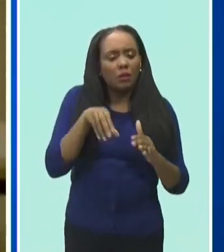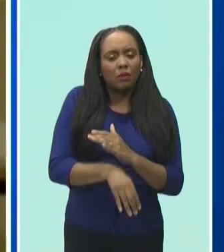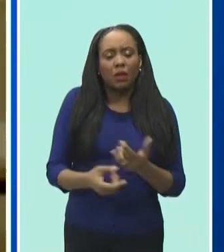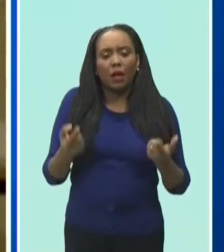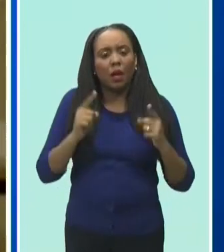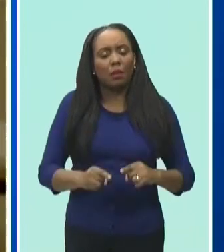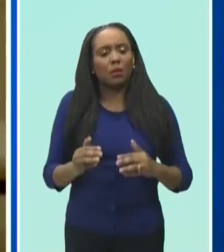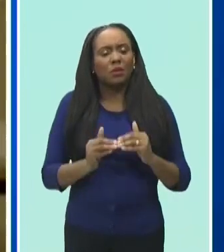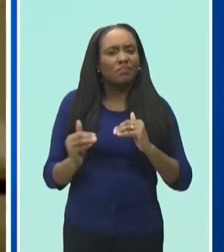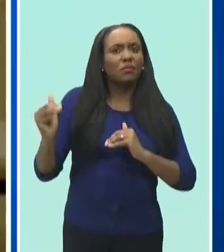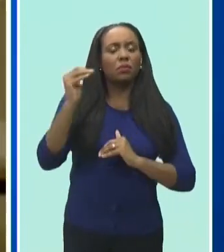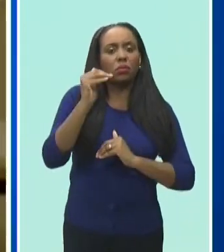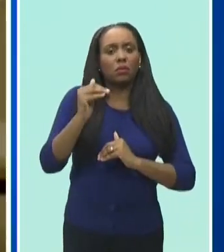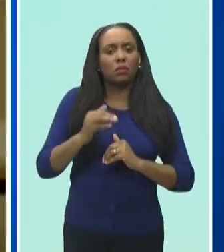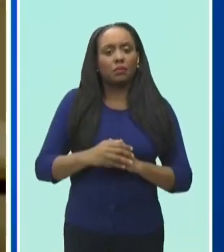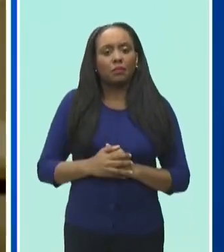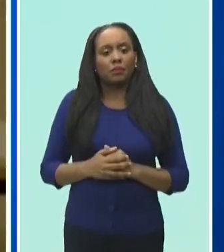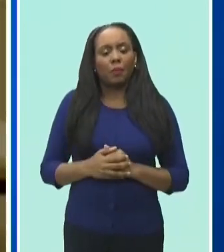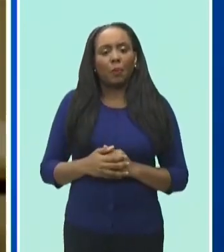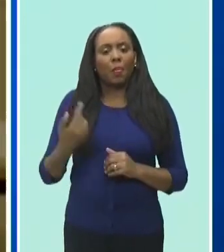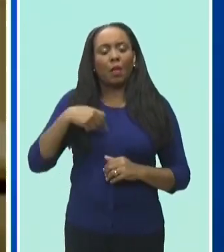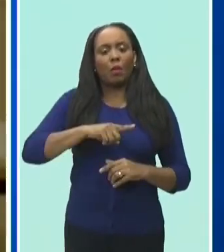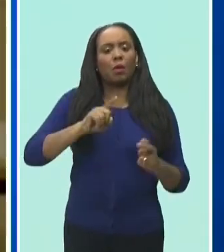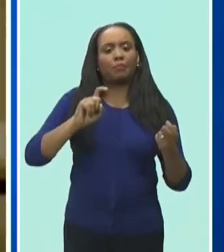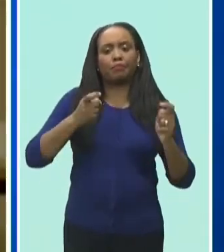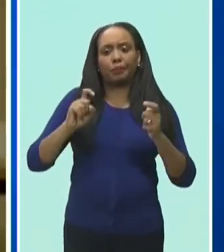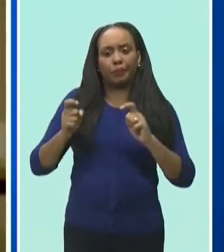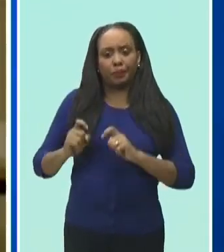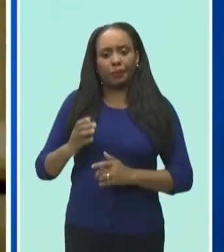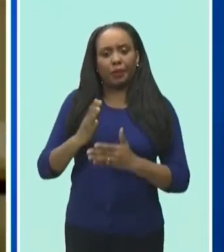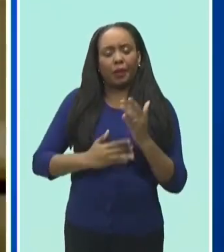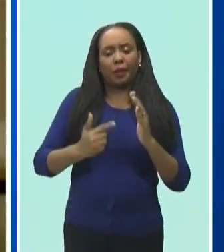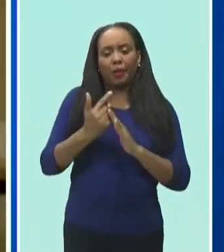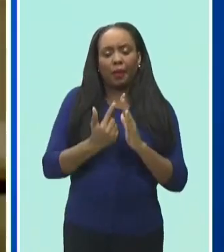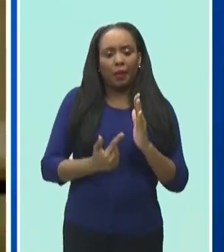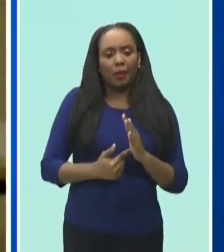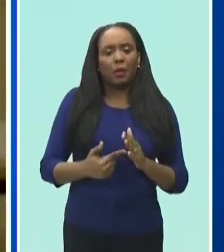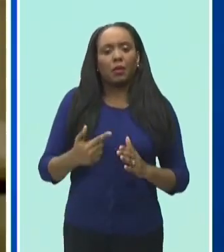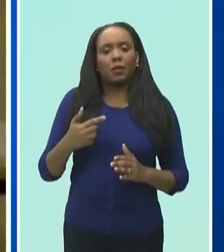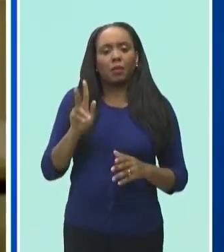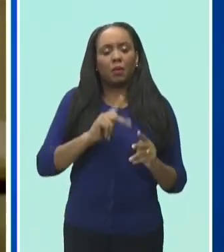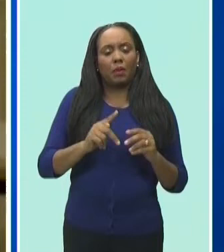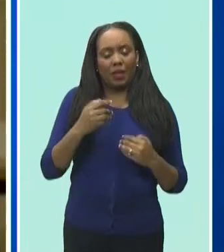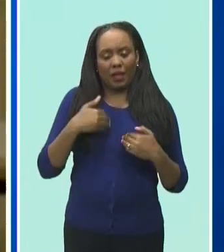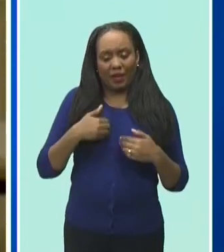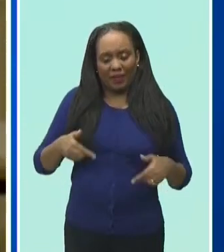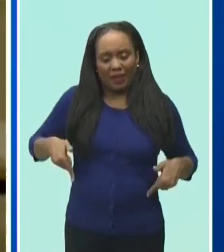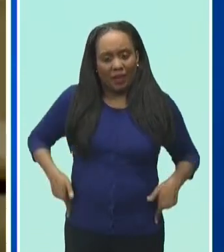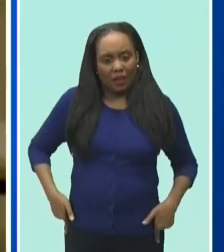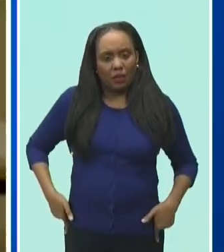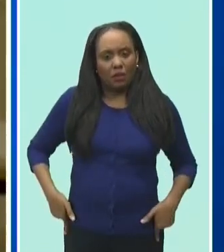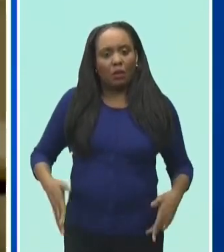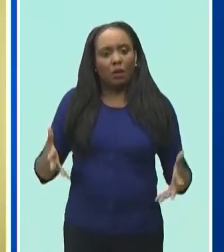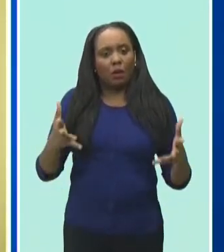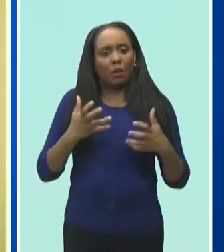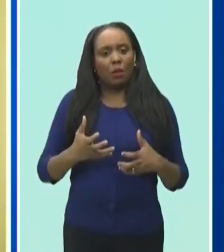who are doing firearm crimes, to keep them without bail for 2 years. We've done all those kinds of